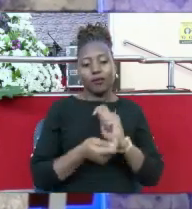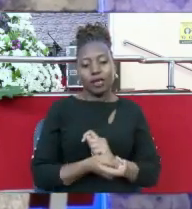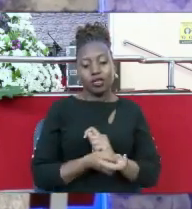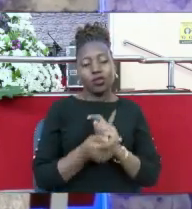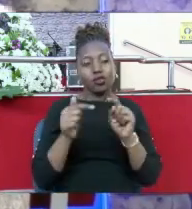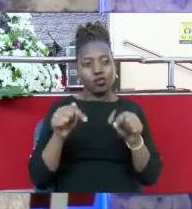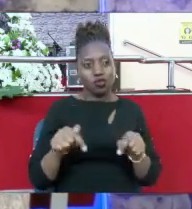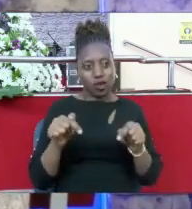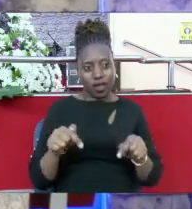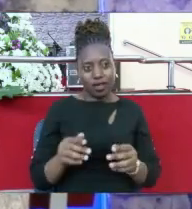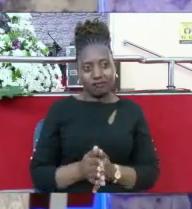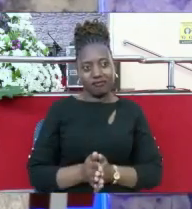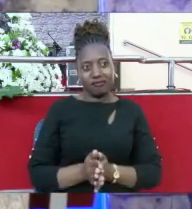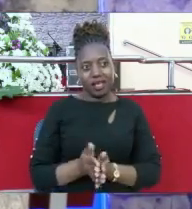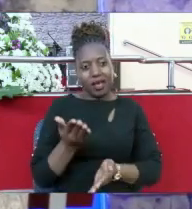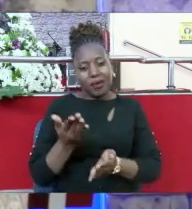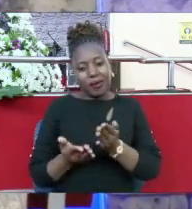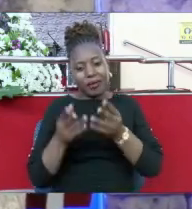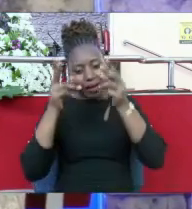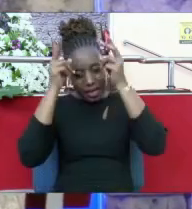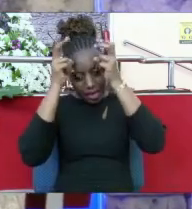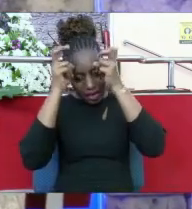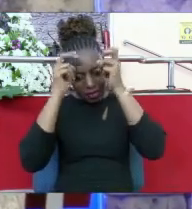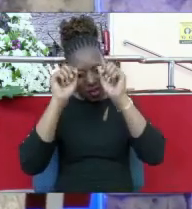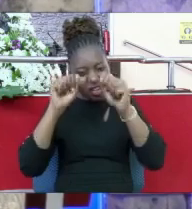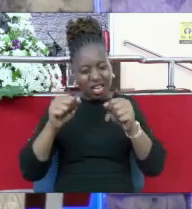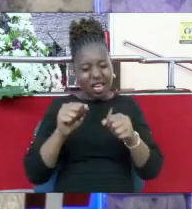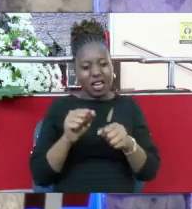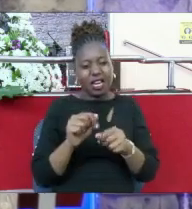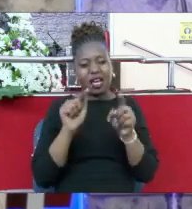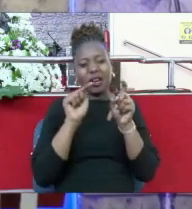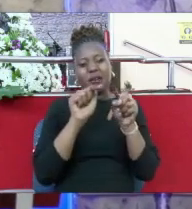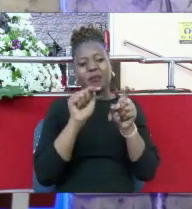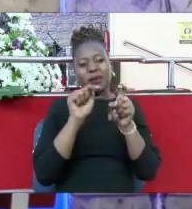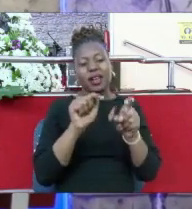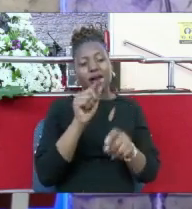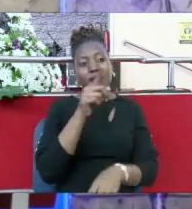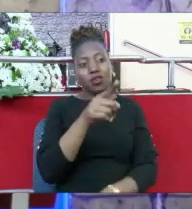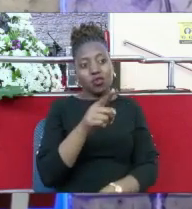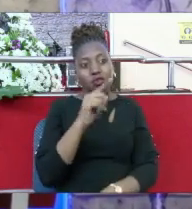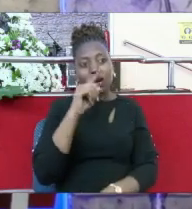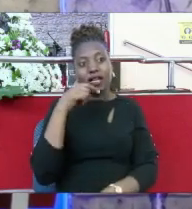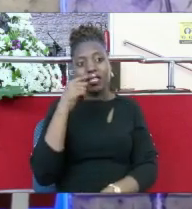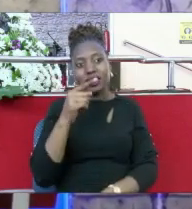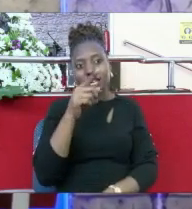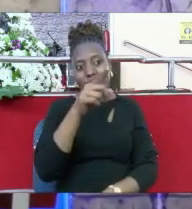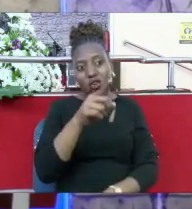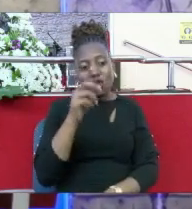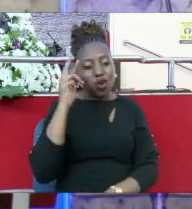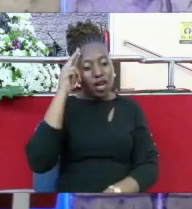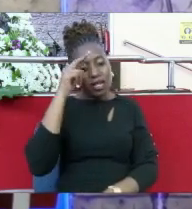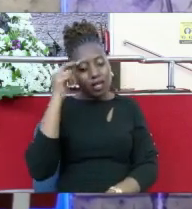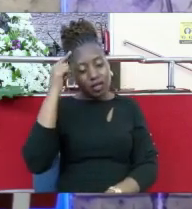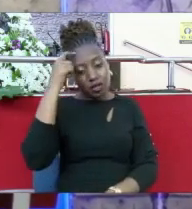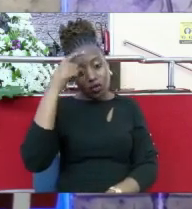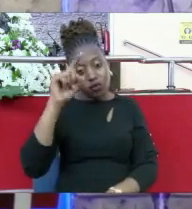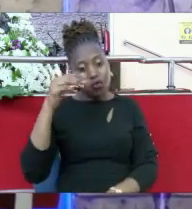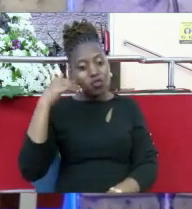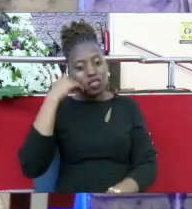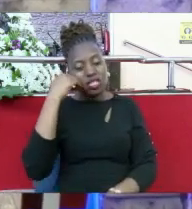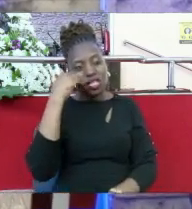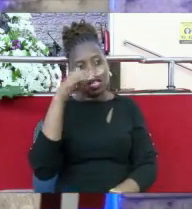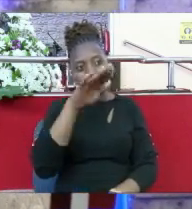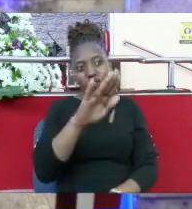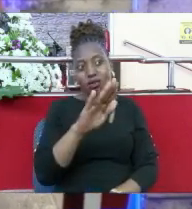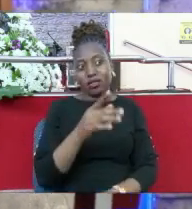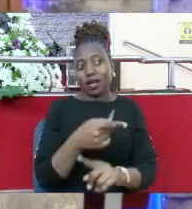that it is you who caused it yourself, shetani anaweza kukwambia kwamba wewe ndiye ulileta haya magonjwa, which is a lie. Na pengine